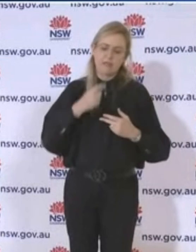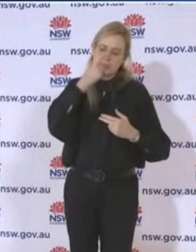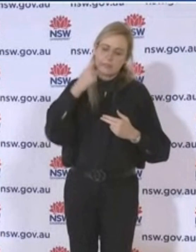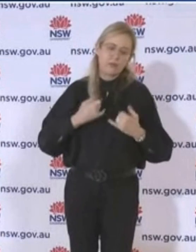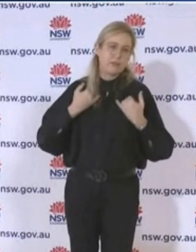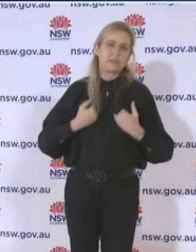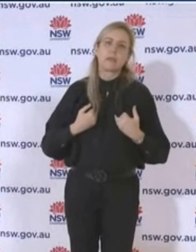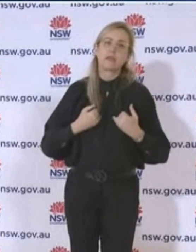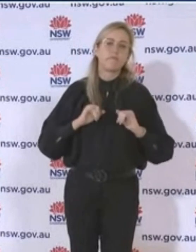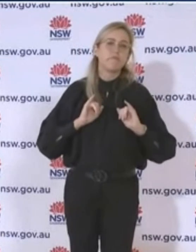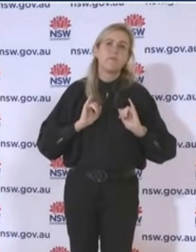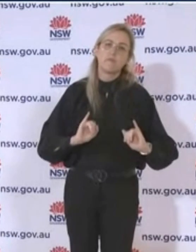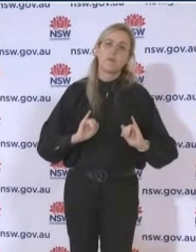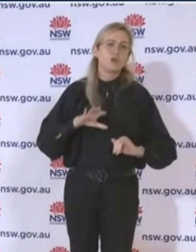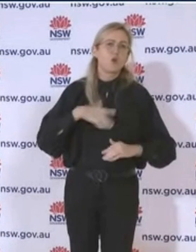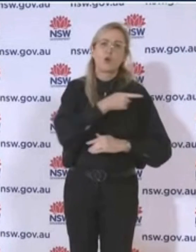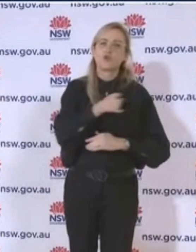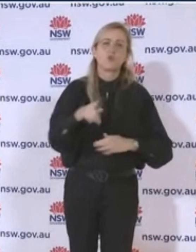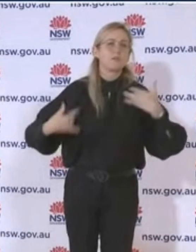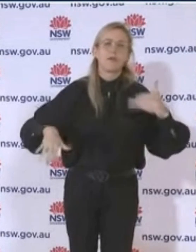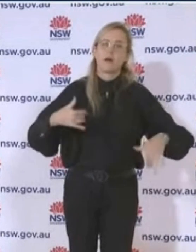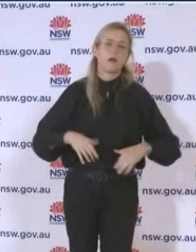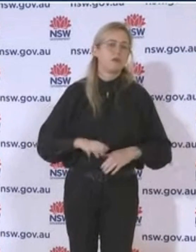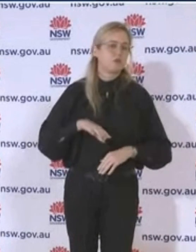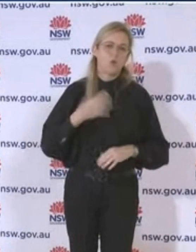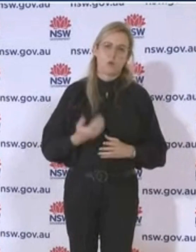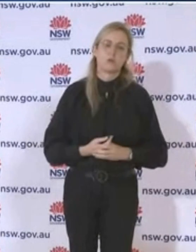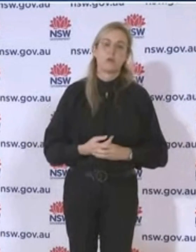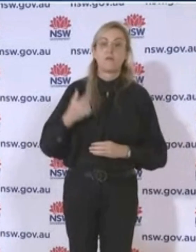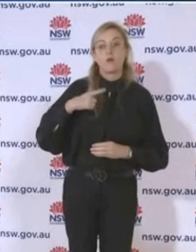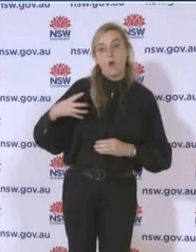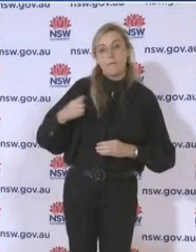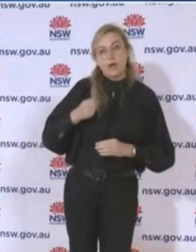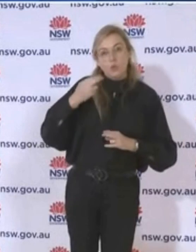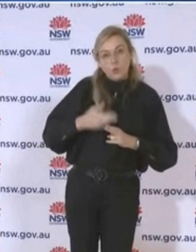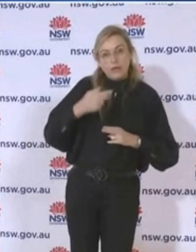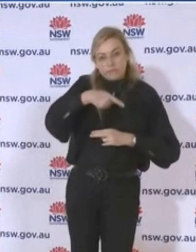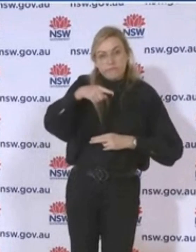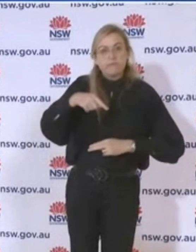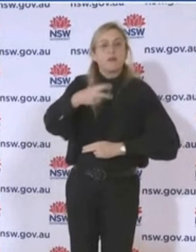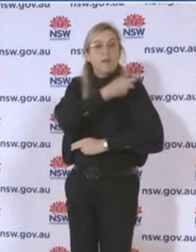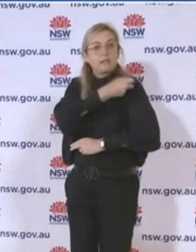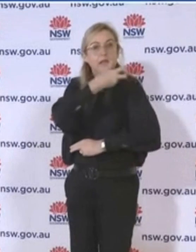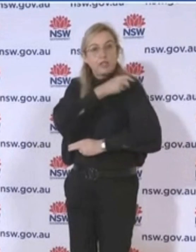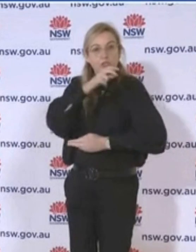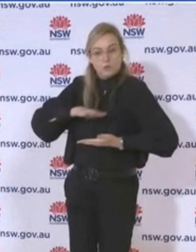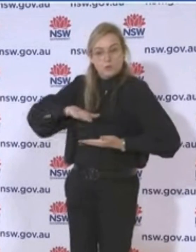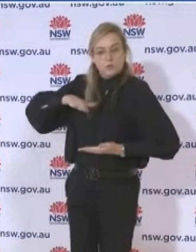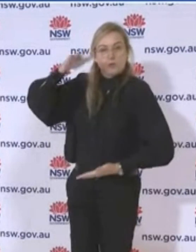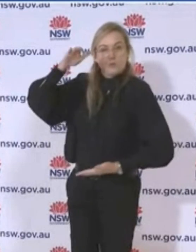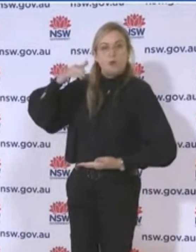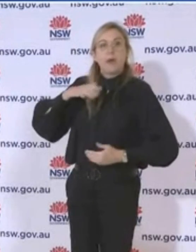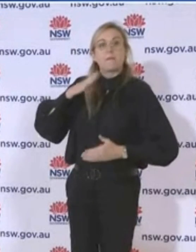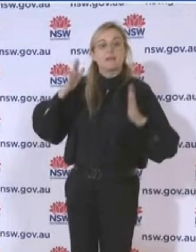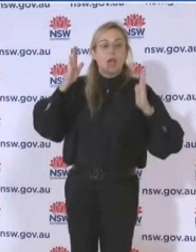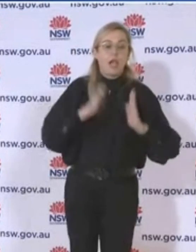And we don't want anyone to have to go through that. And that's why the quicker we get those vaccination rates up, the lower the number of people that will end up in